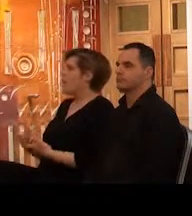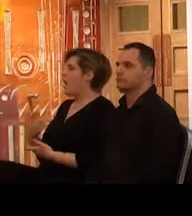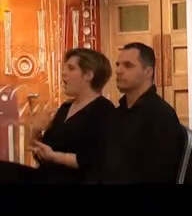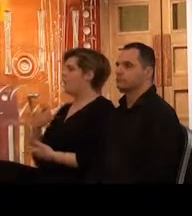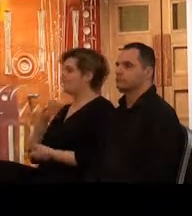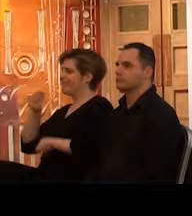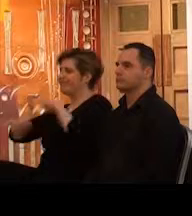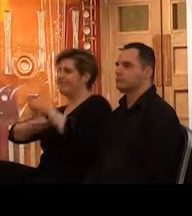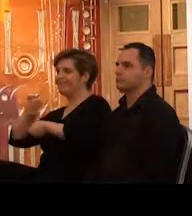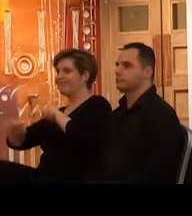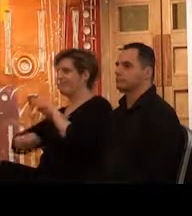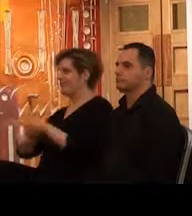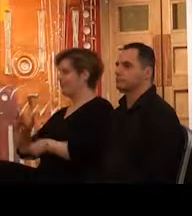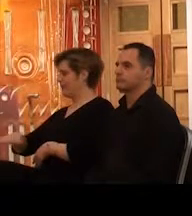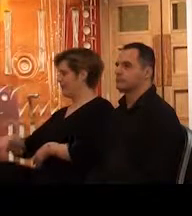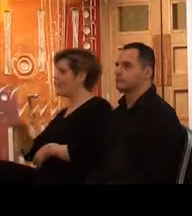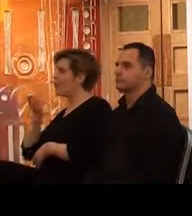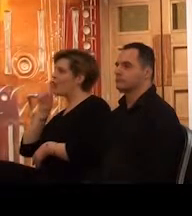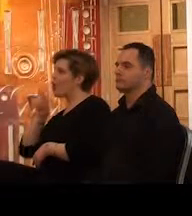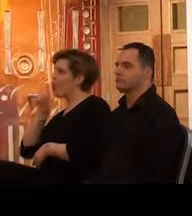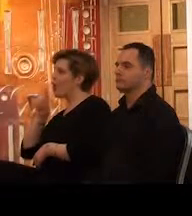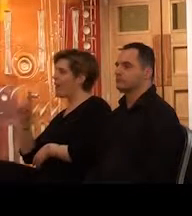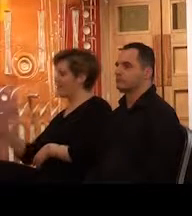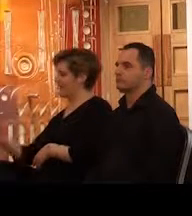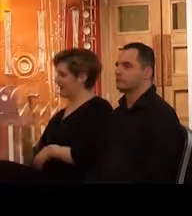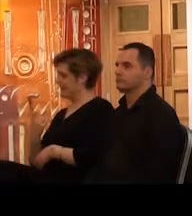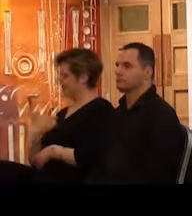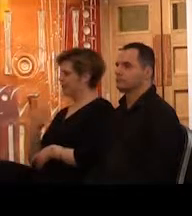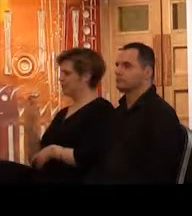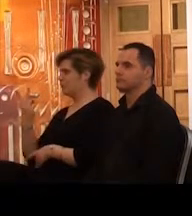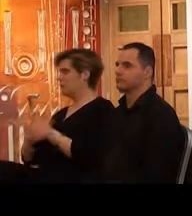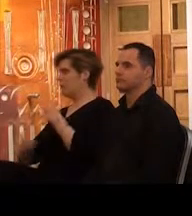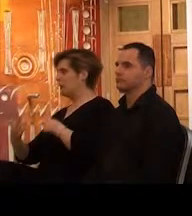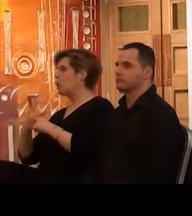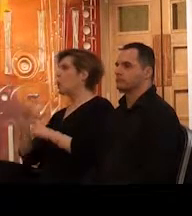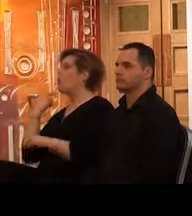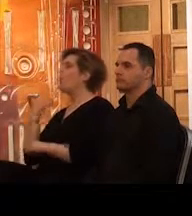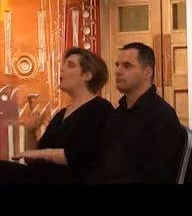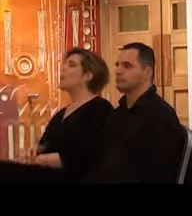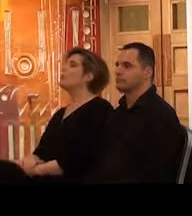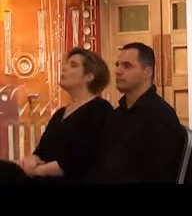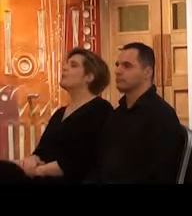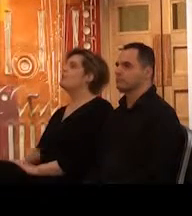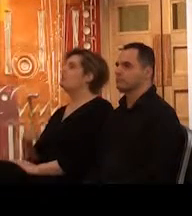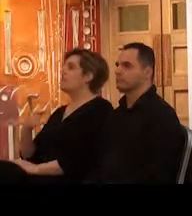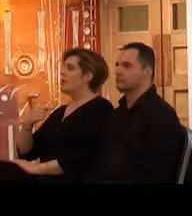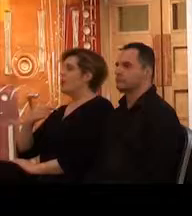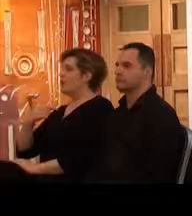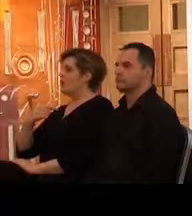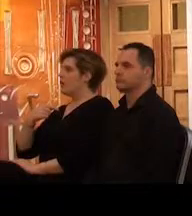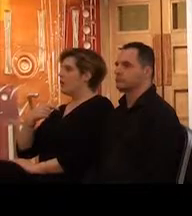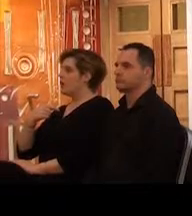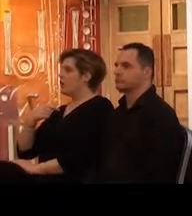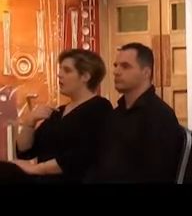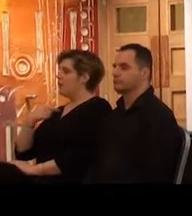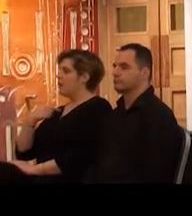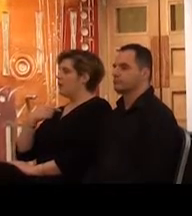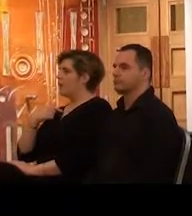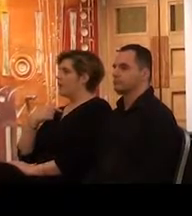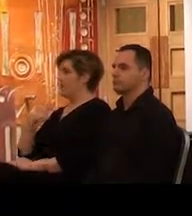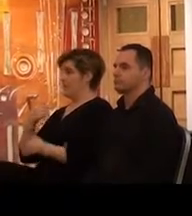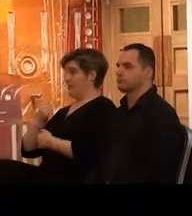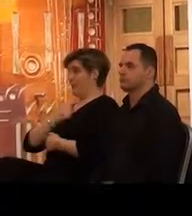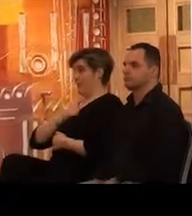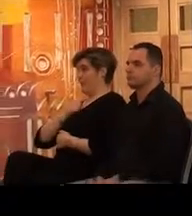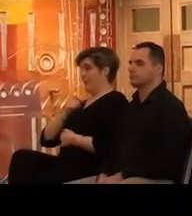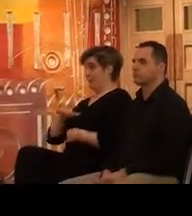came to us a couple of years ago. We're a an oversubscribed primary school in